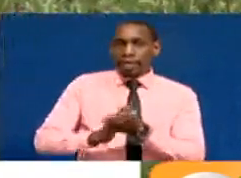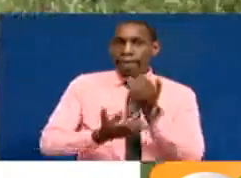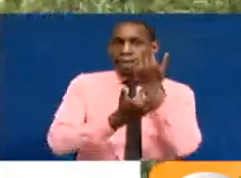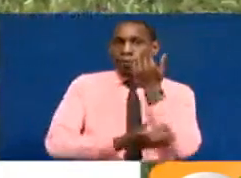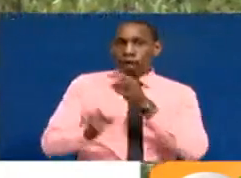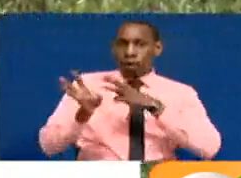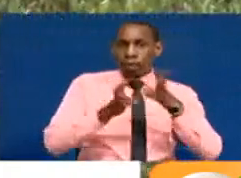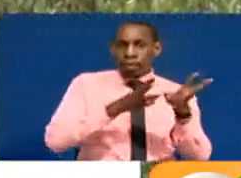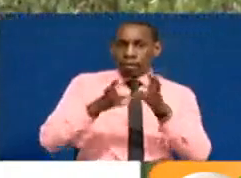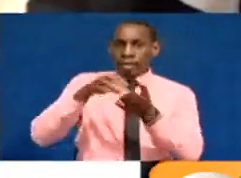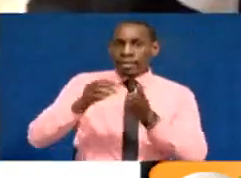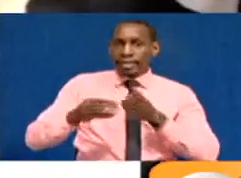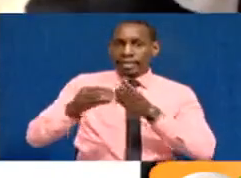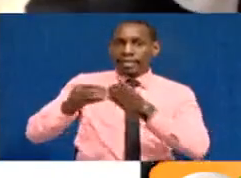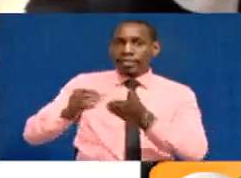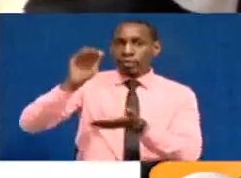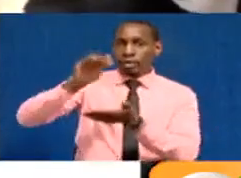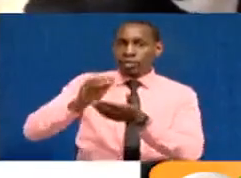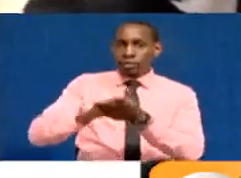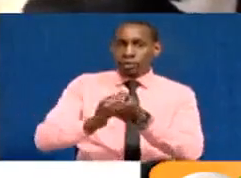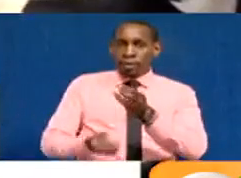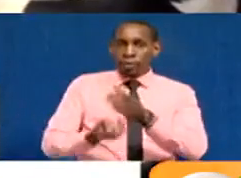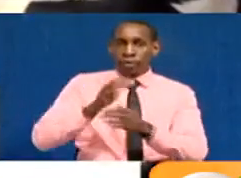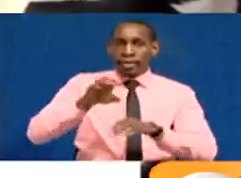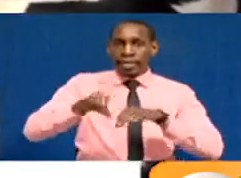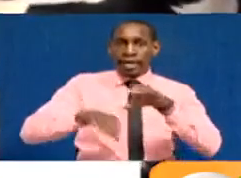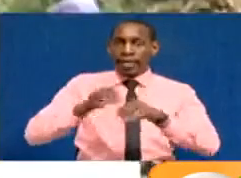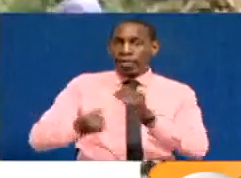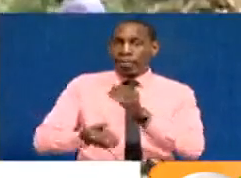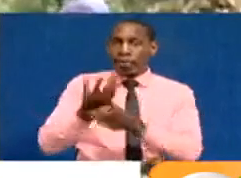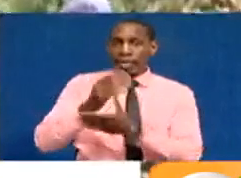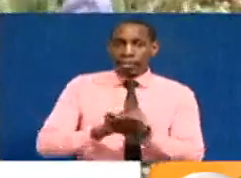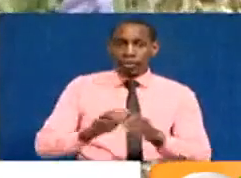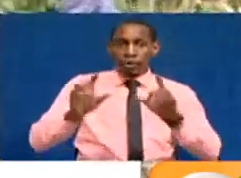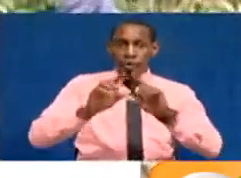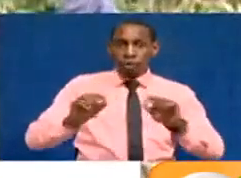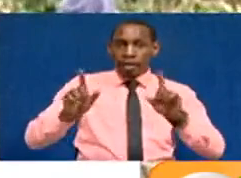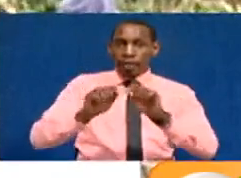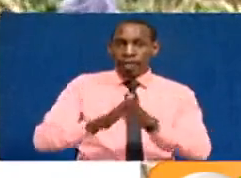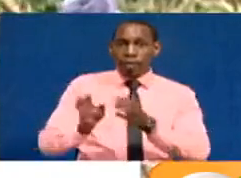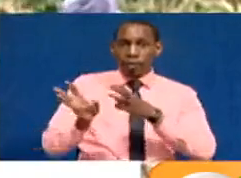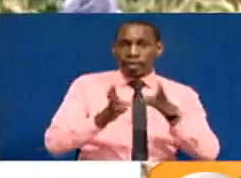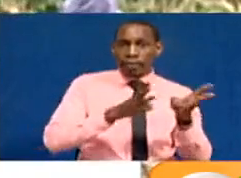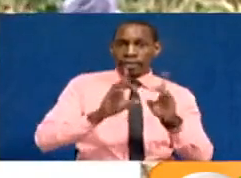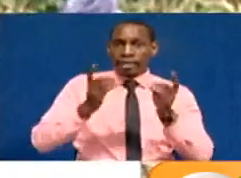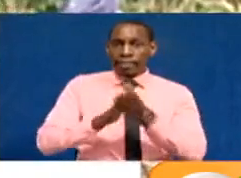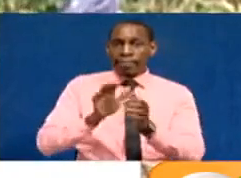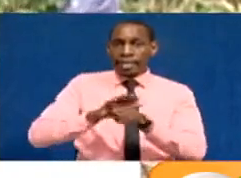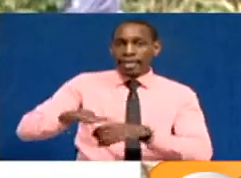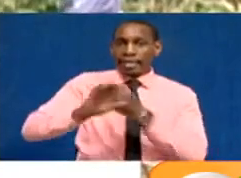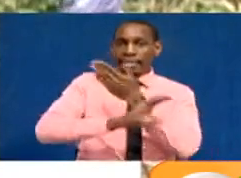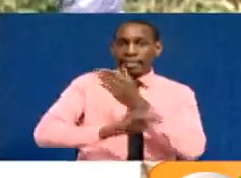weather conditions, which resulted in reduced crop and livestock production. According to the Met Department, most parts of the